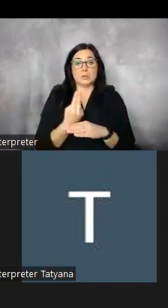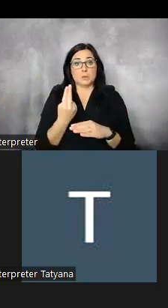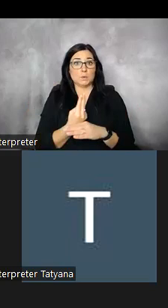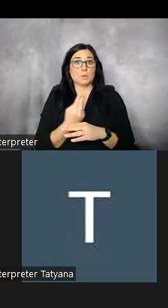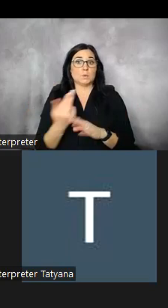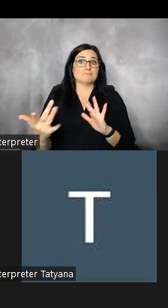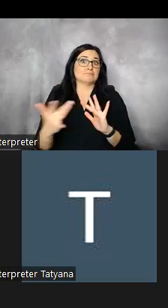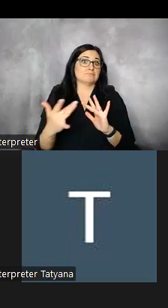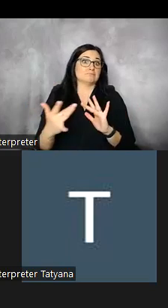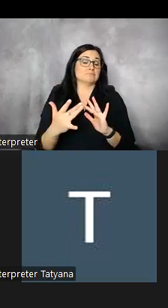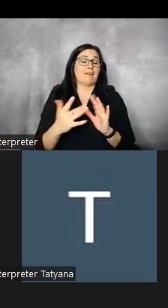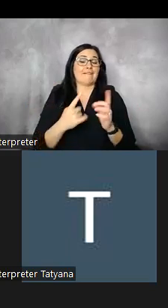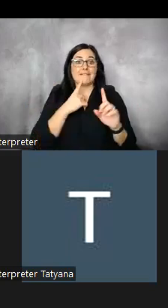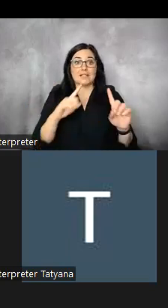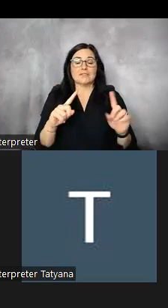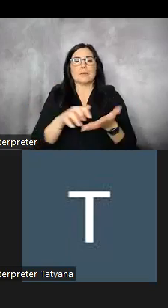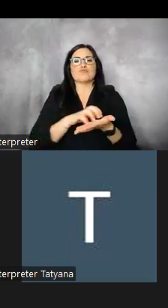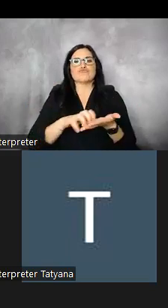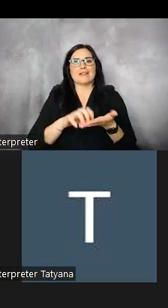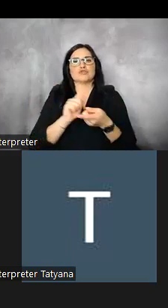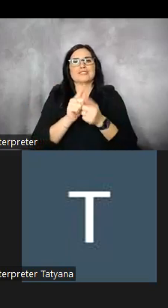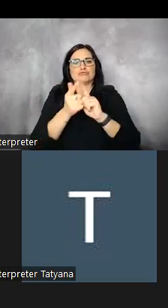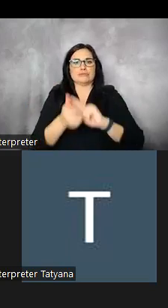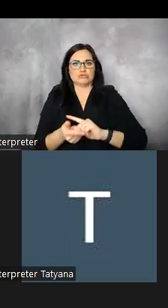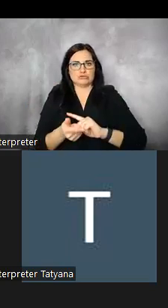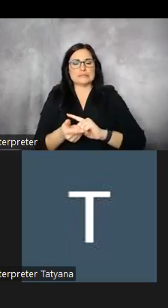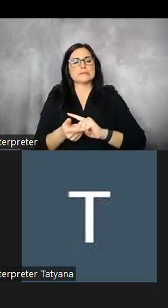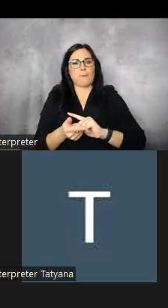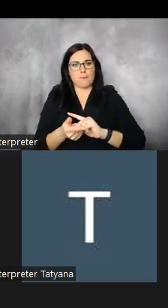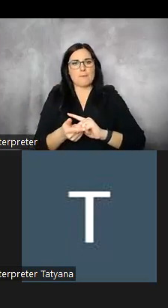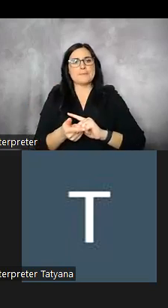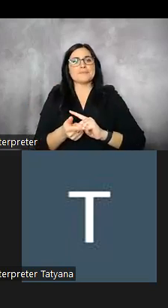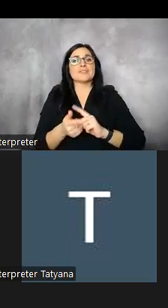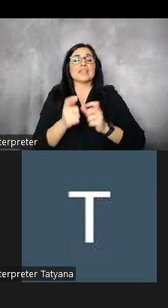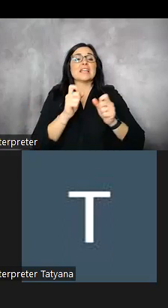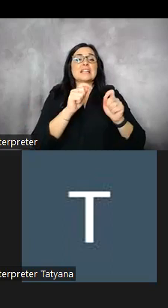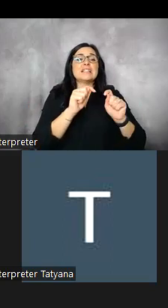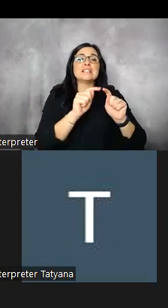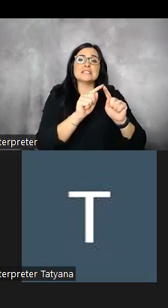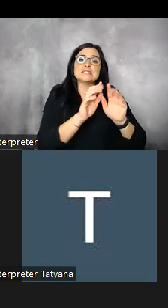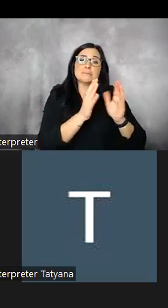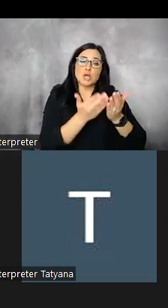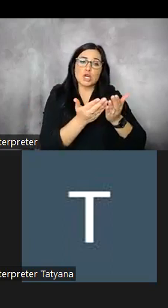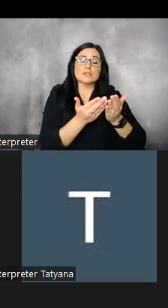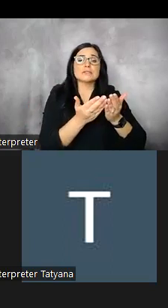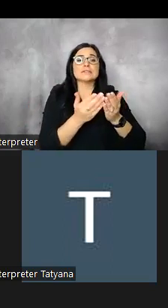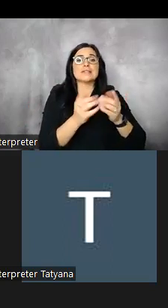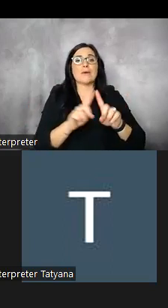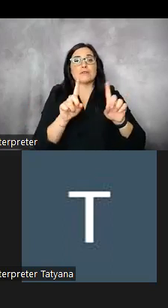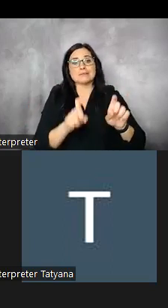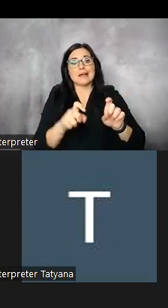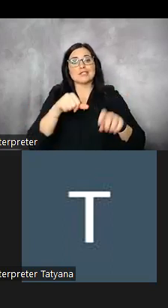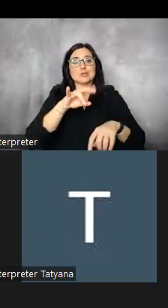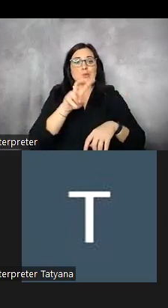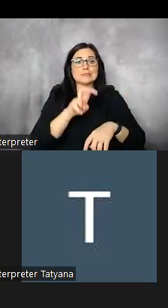most effectively is Braille transcription. This includes mostly textbooks. However, tests, quizzes,